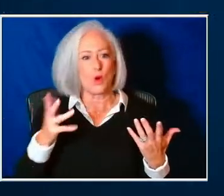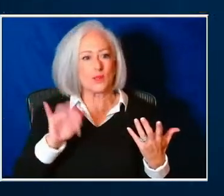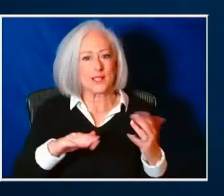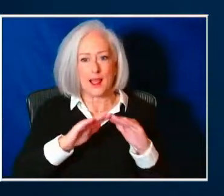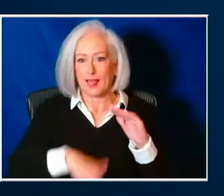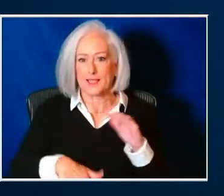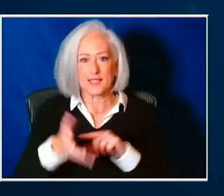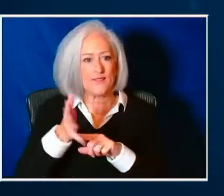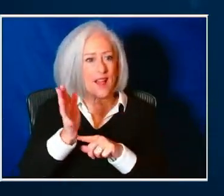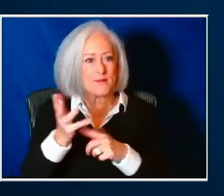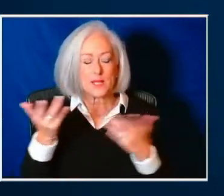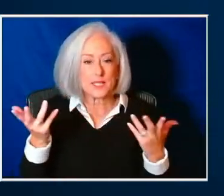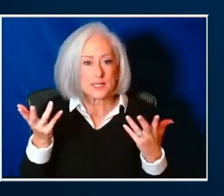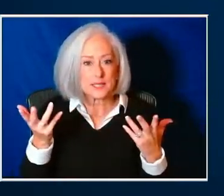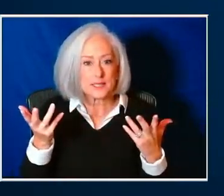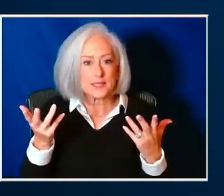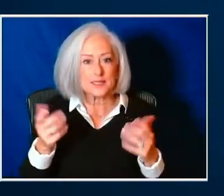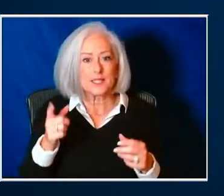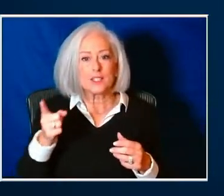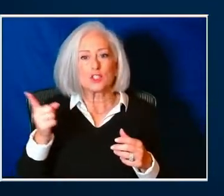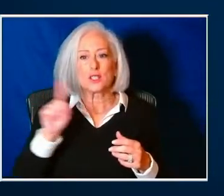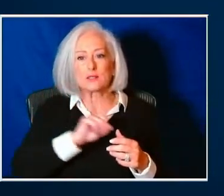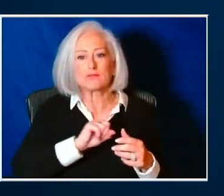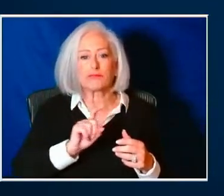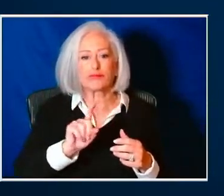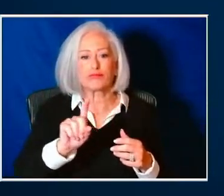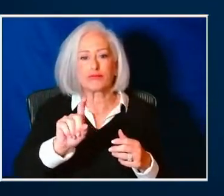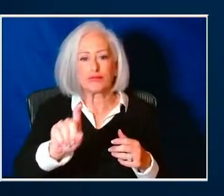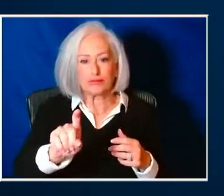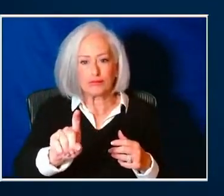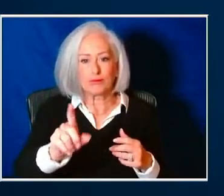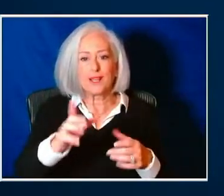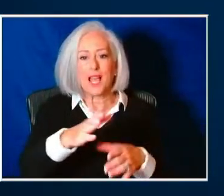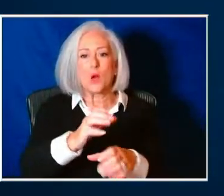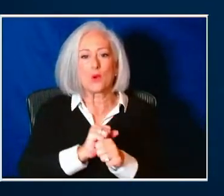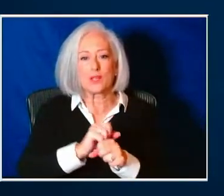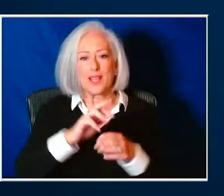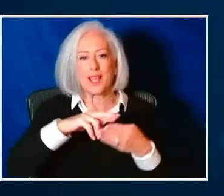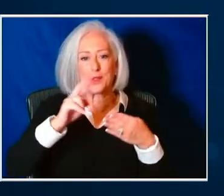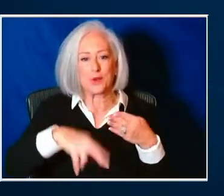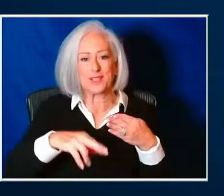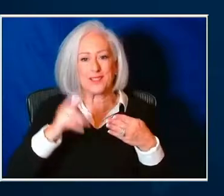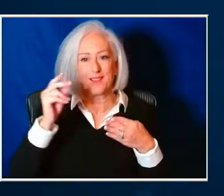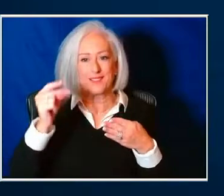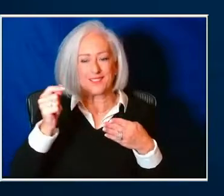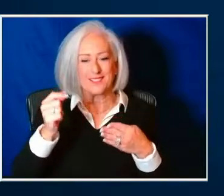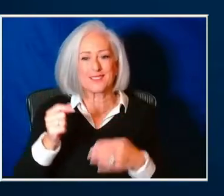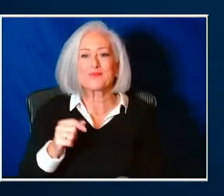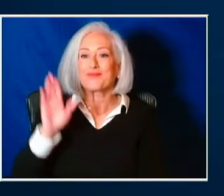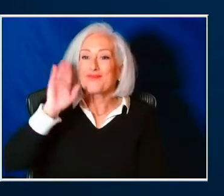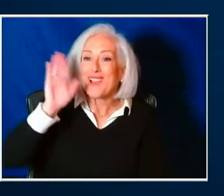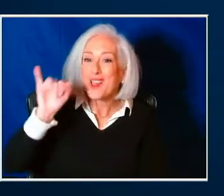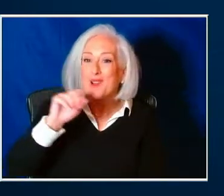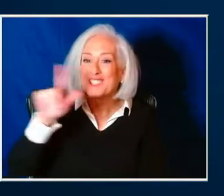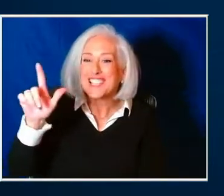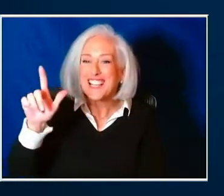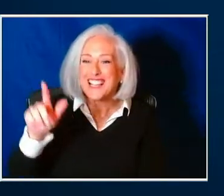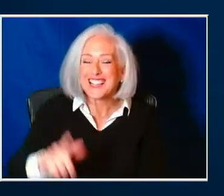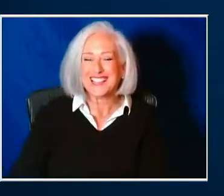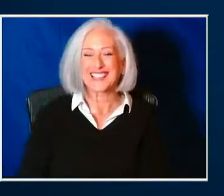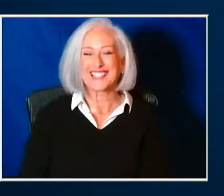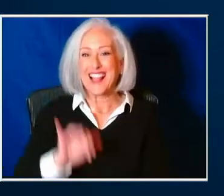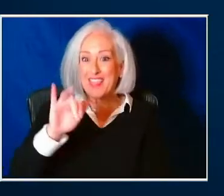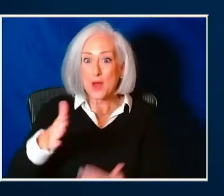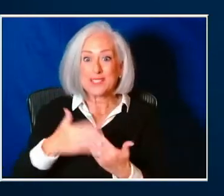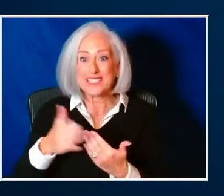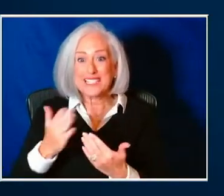minutes, Shirley. Pretty quick. So she's heading back, and we're going to get those results here in real time in just a few moments. Hi, Jill. How are you? That was easy.